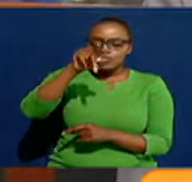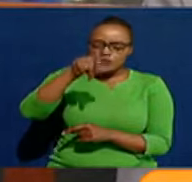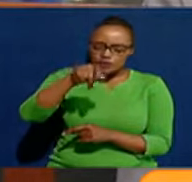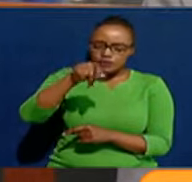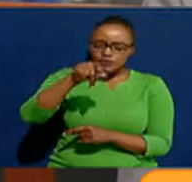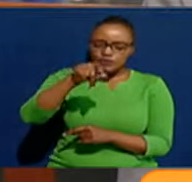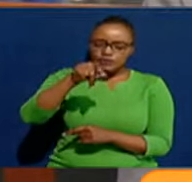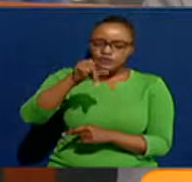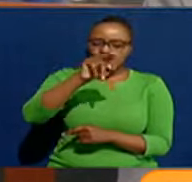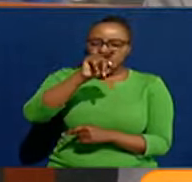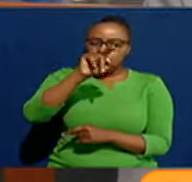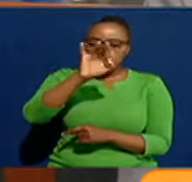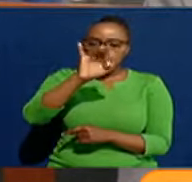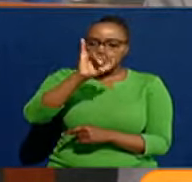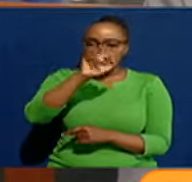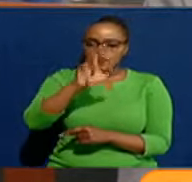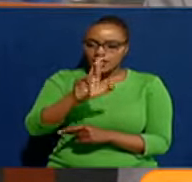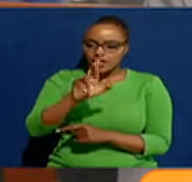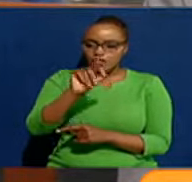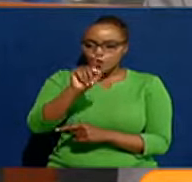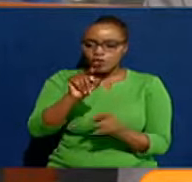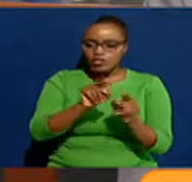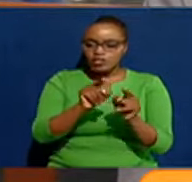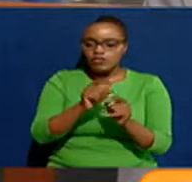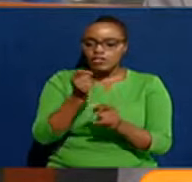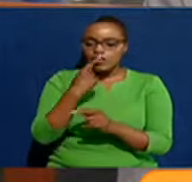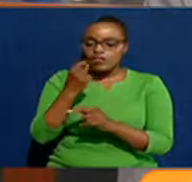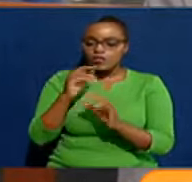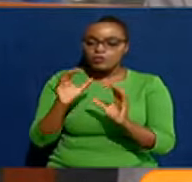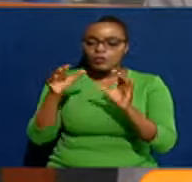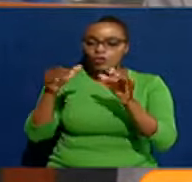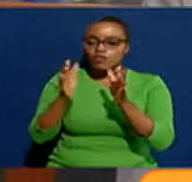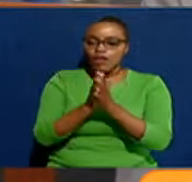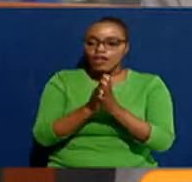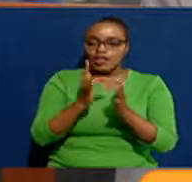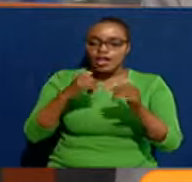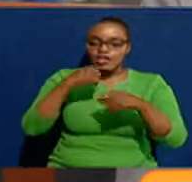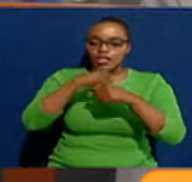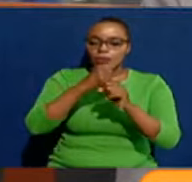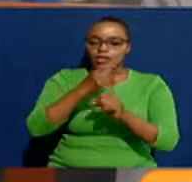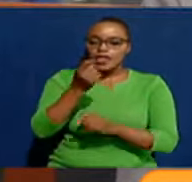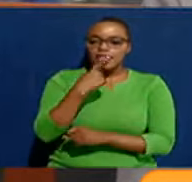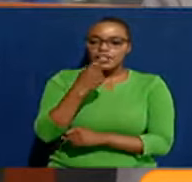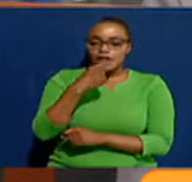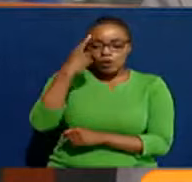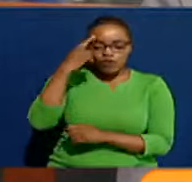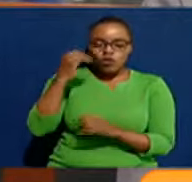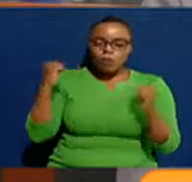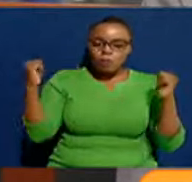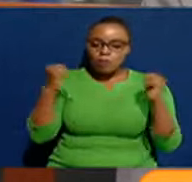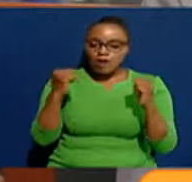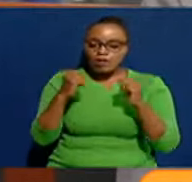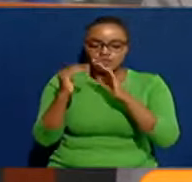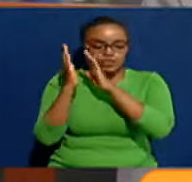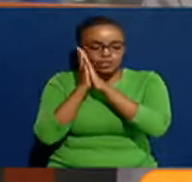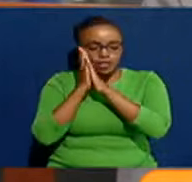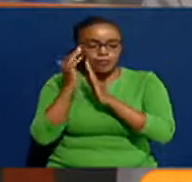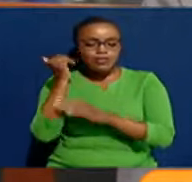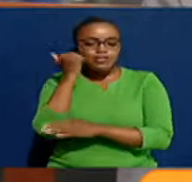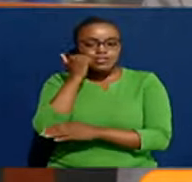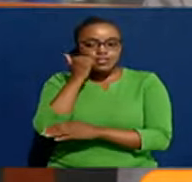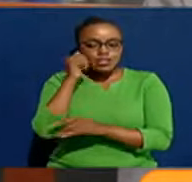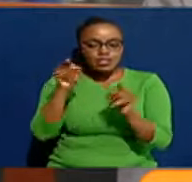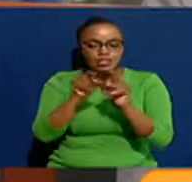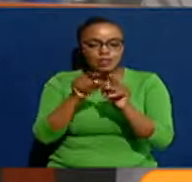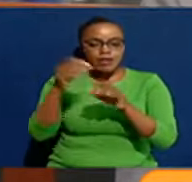and it was Pfizer is one of the pharmaceutical companies, and we were making drugs for malaria, sleeping sickness, and researching on